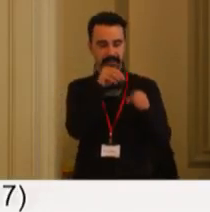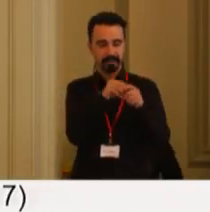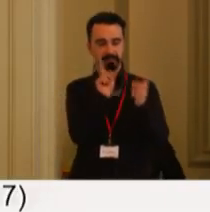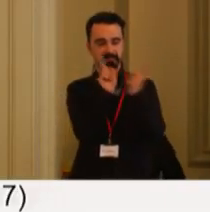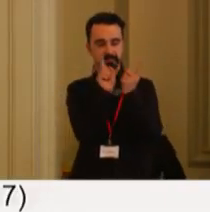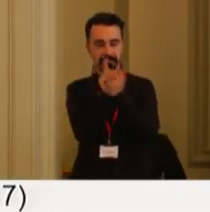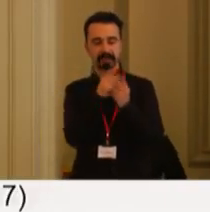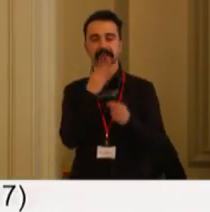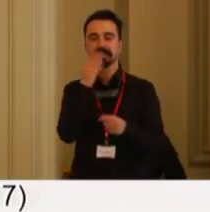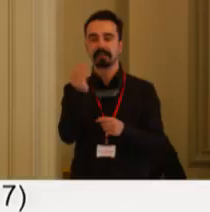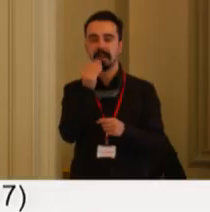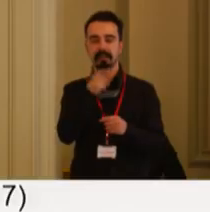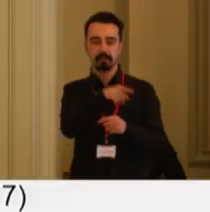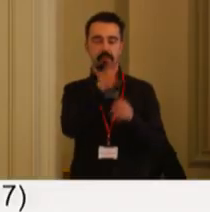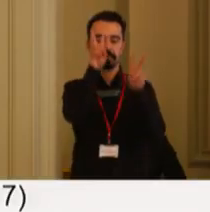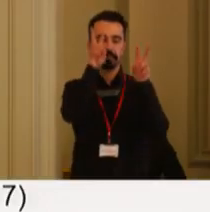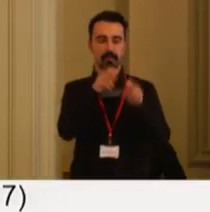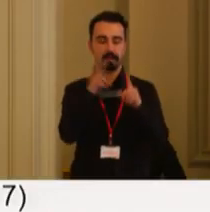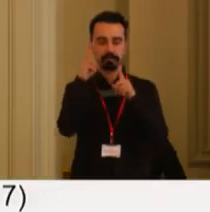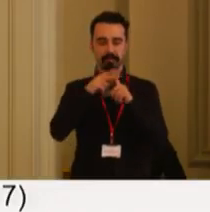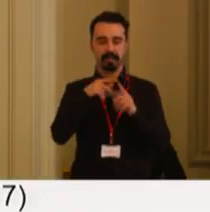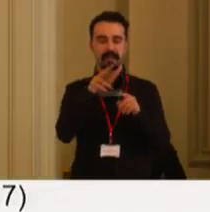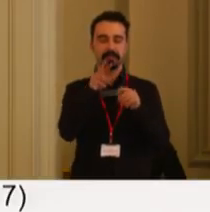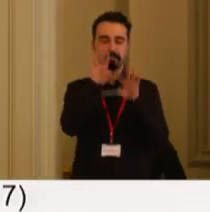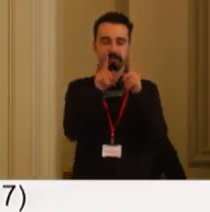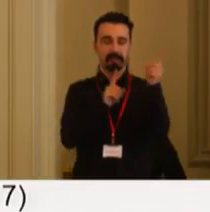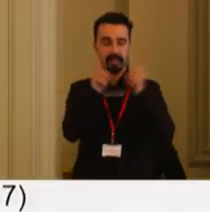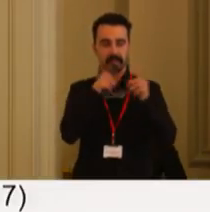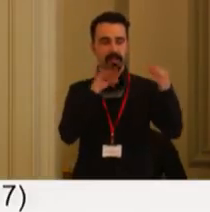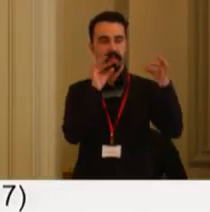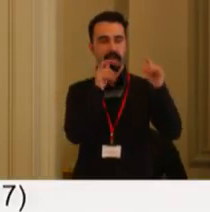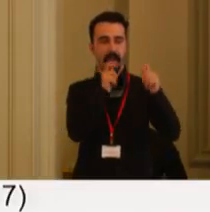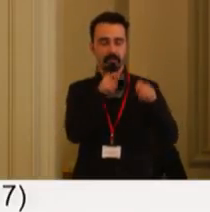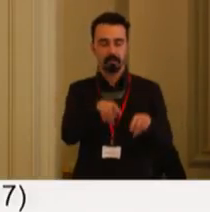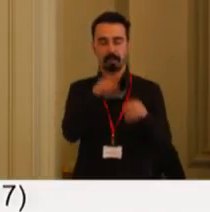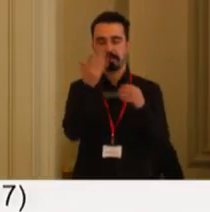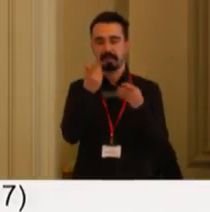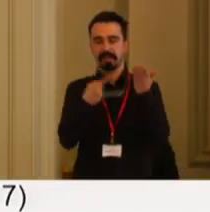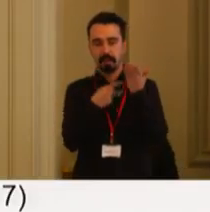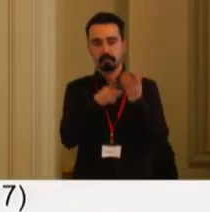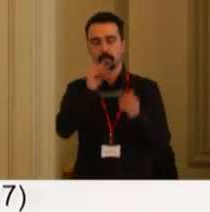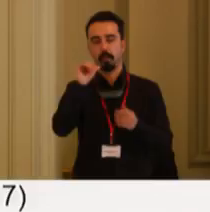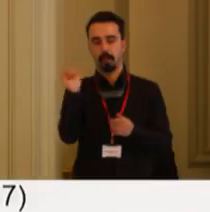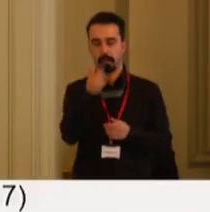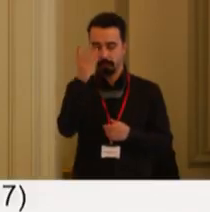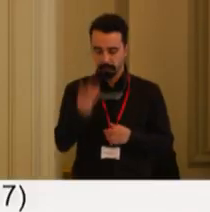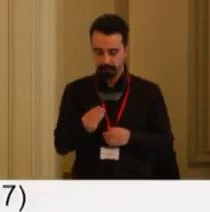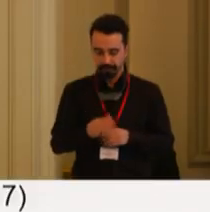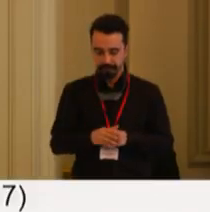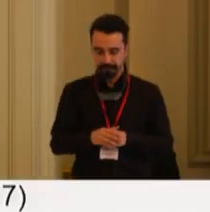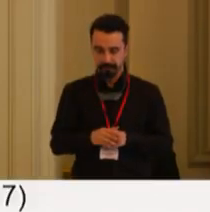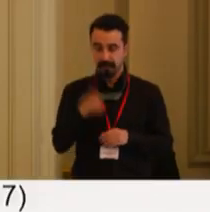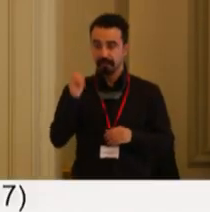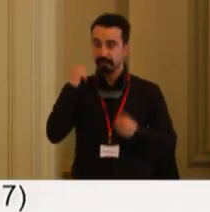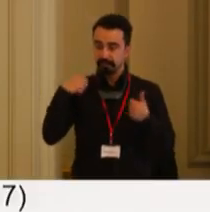is personal ties and connections. So add networking and personal connections. Obviously, it's not just